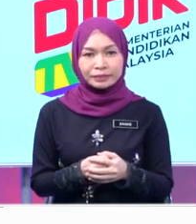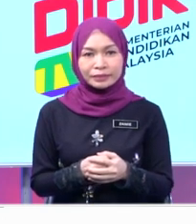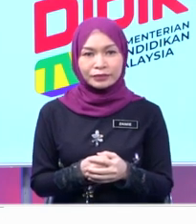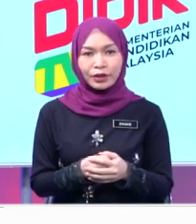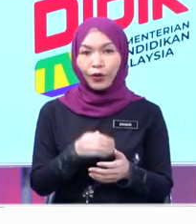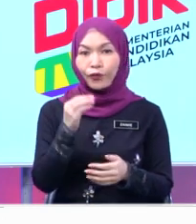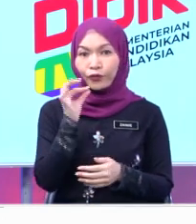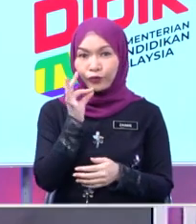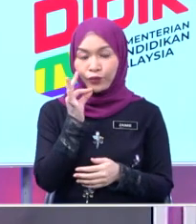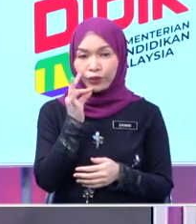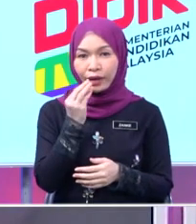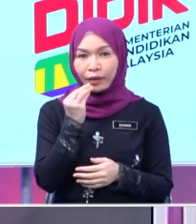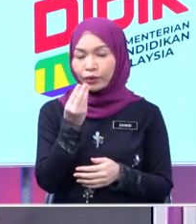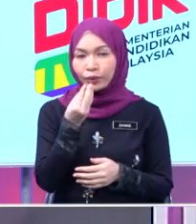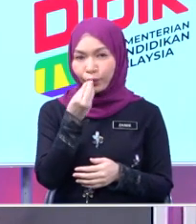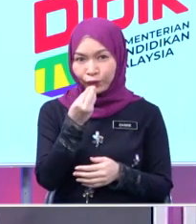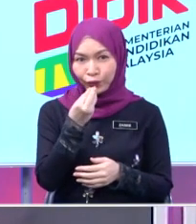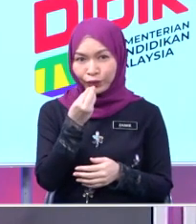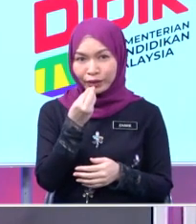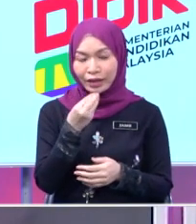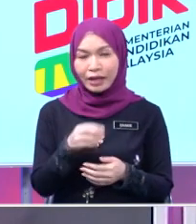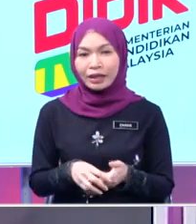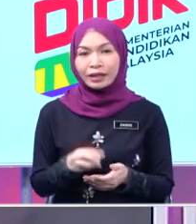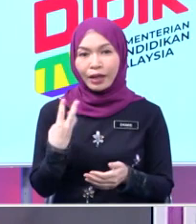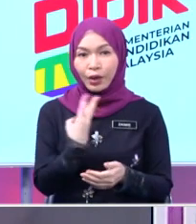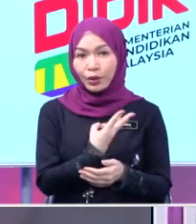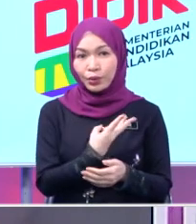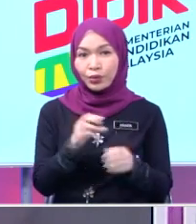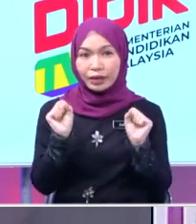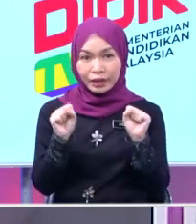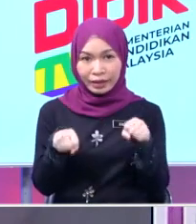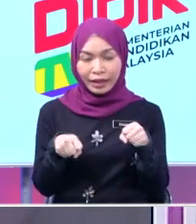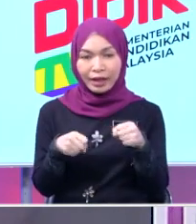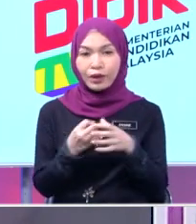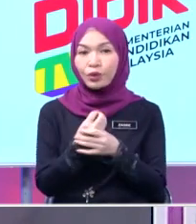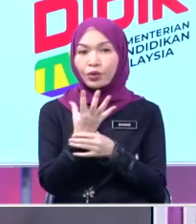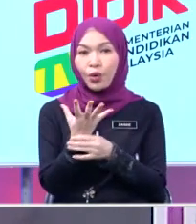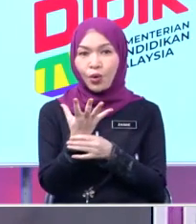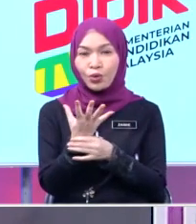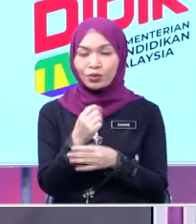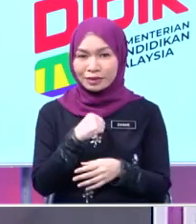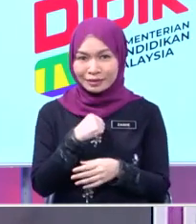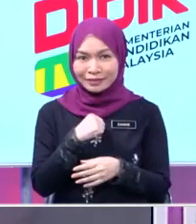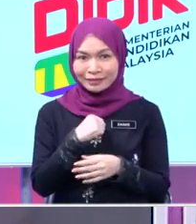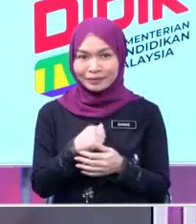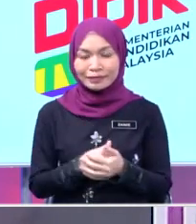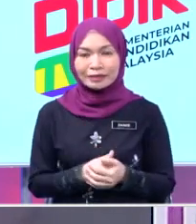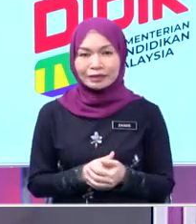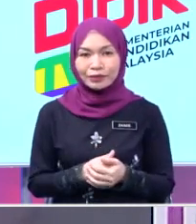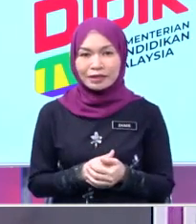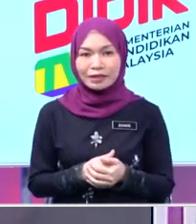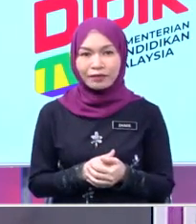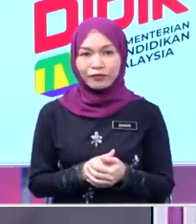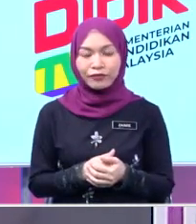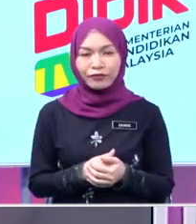food that we can grow ourselves. Okay, so think of examples. You can make your notes. And for the second question,